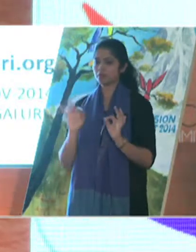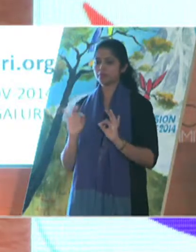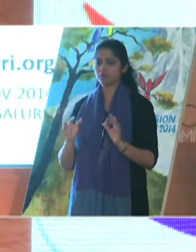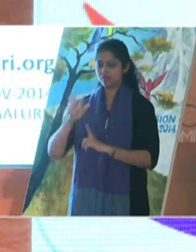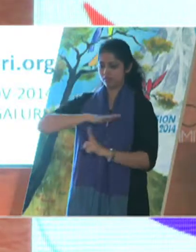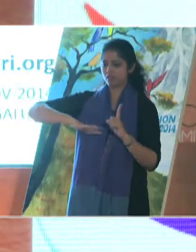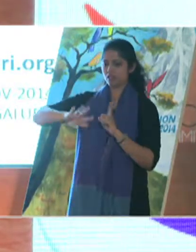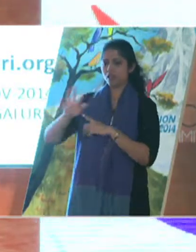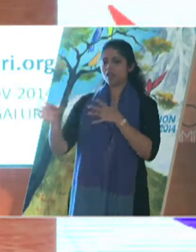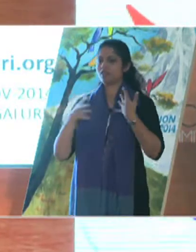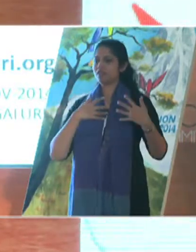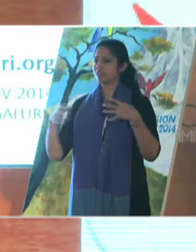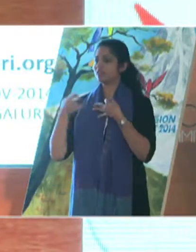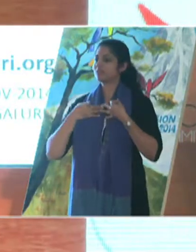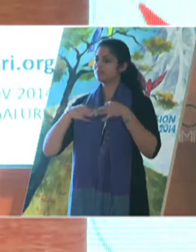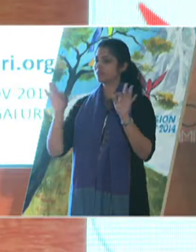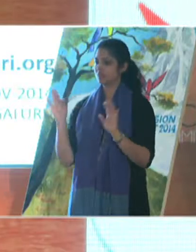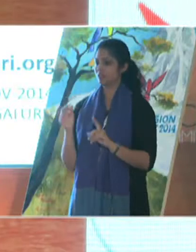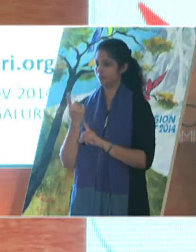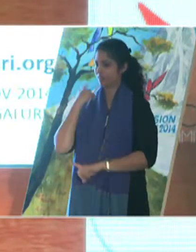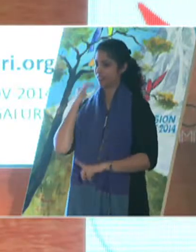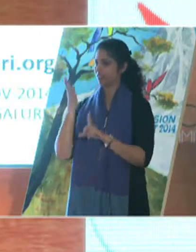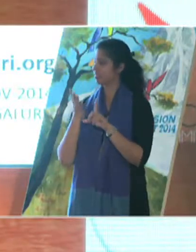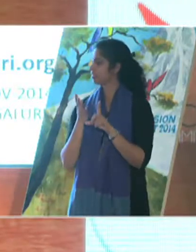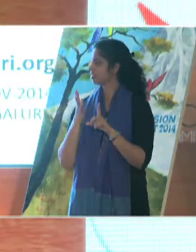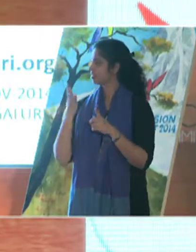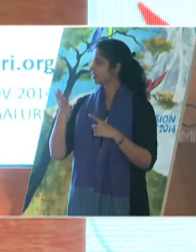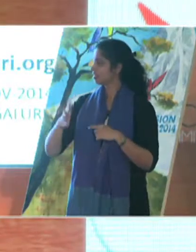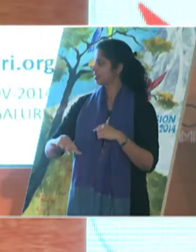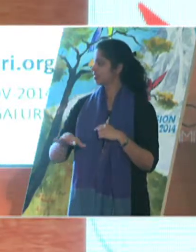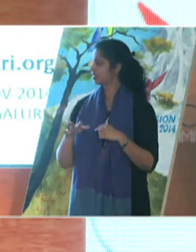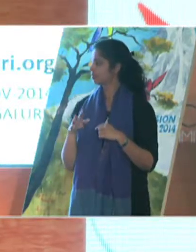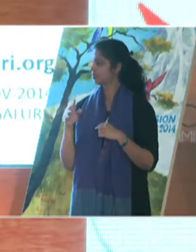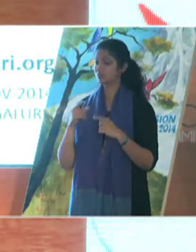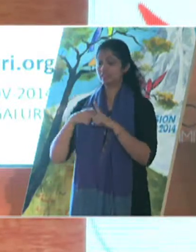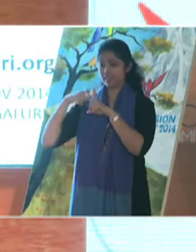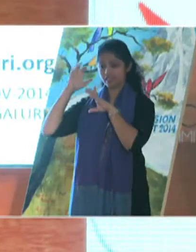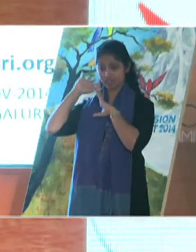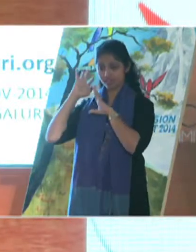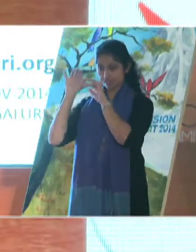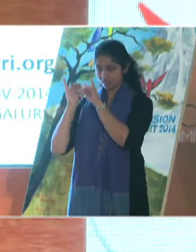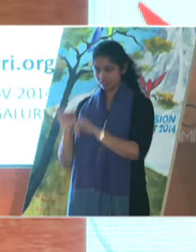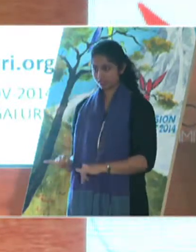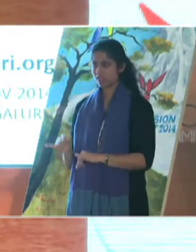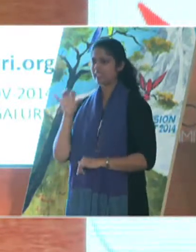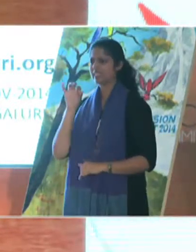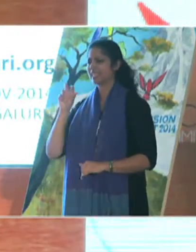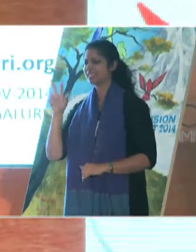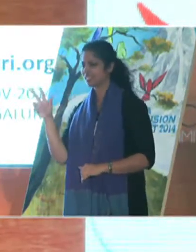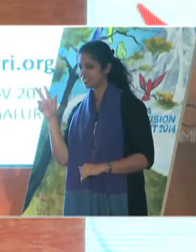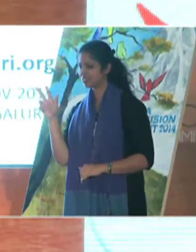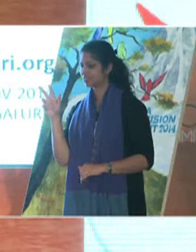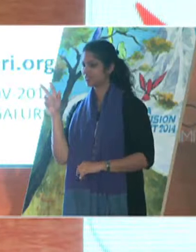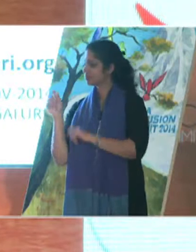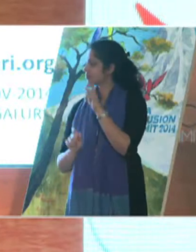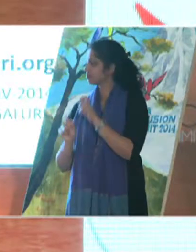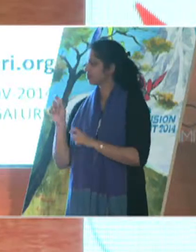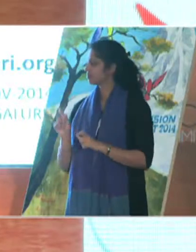make sure that everybody has access to clean drinking water, access to food, access to health care, access to